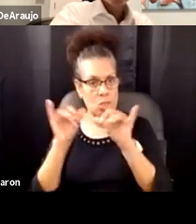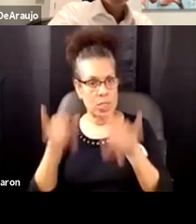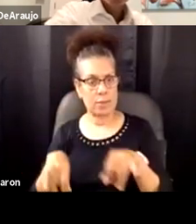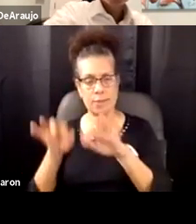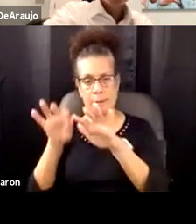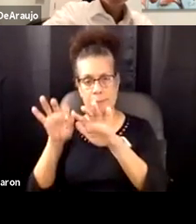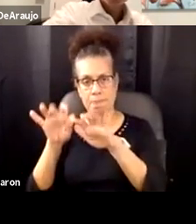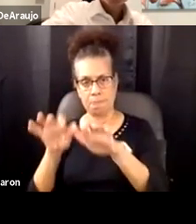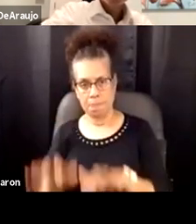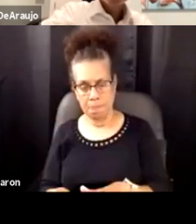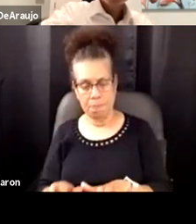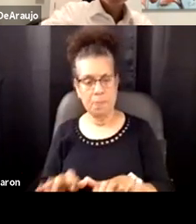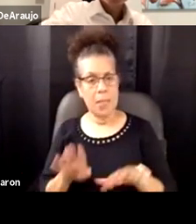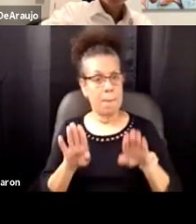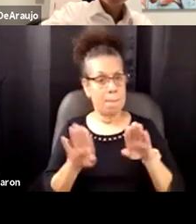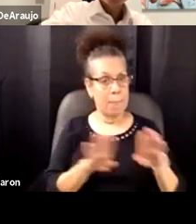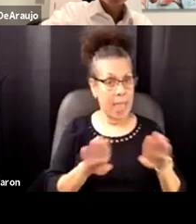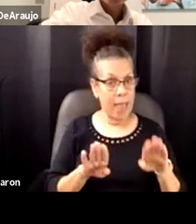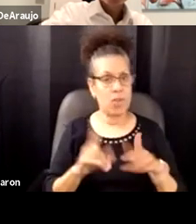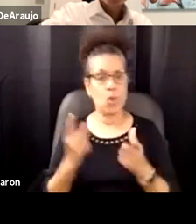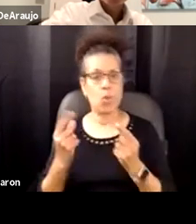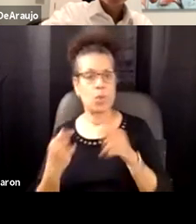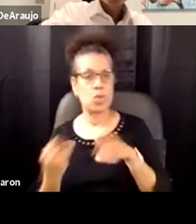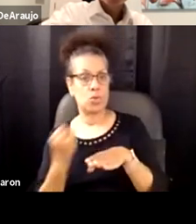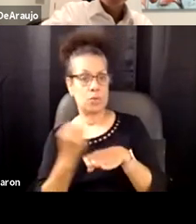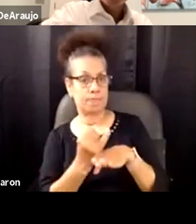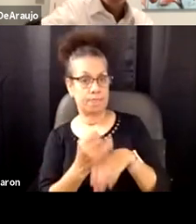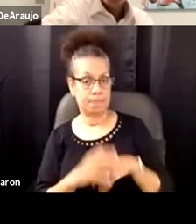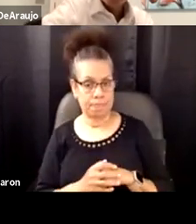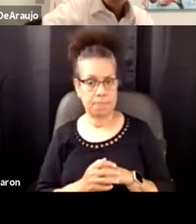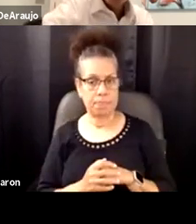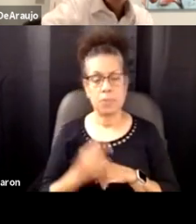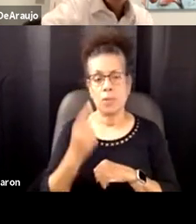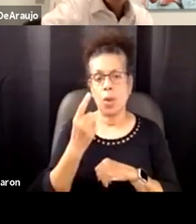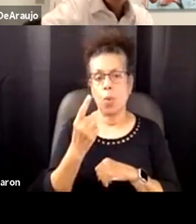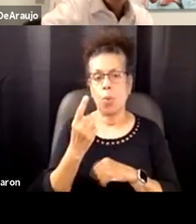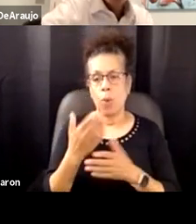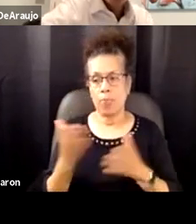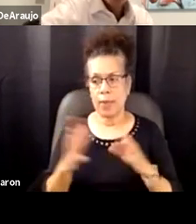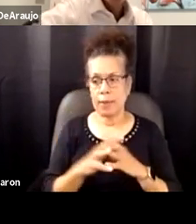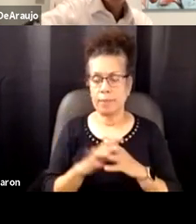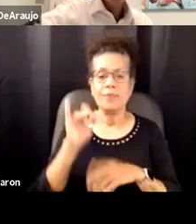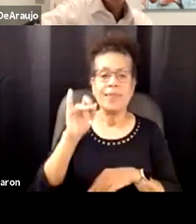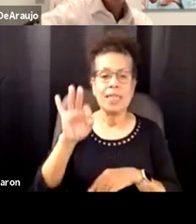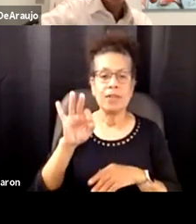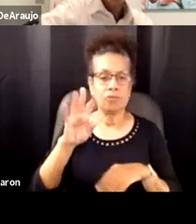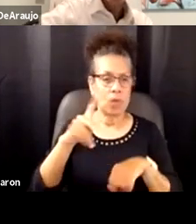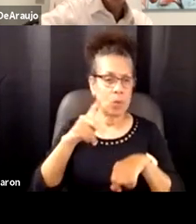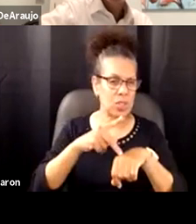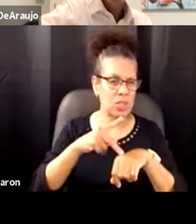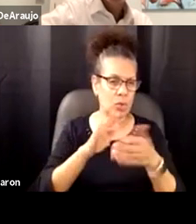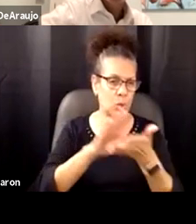behaviors and document interventions one of the things um specifically you know if a school leader is looking to